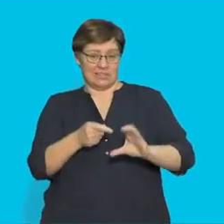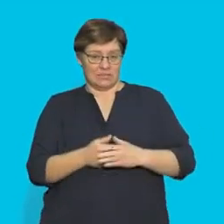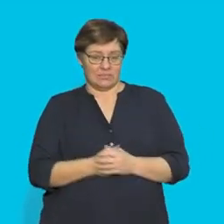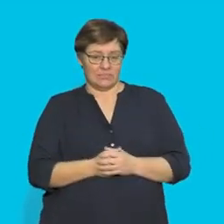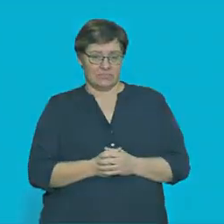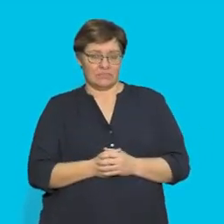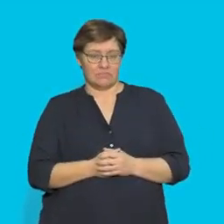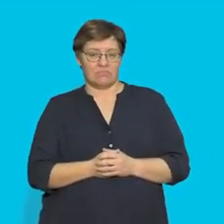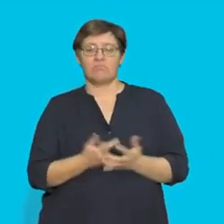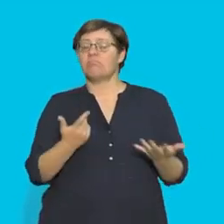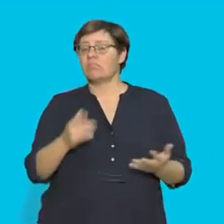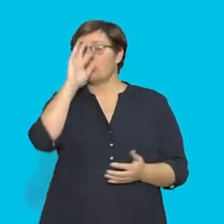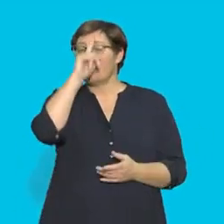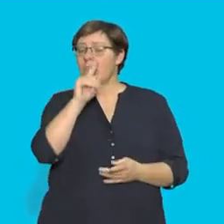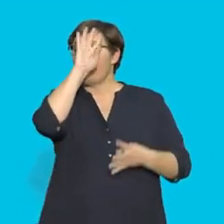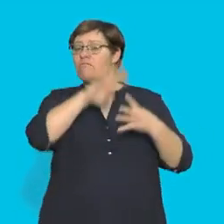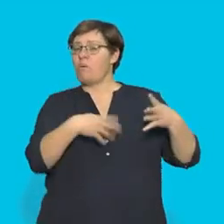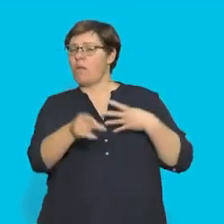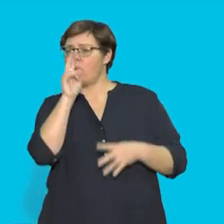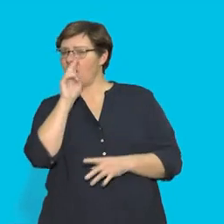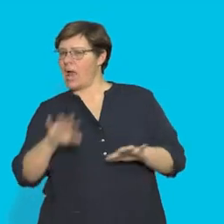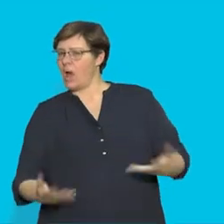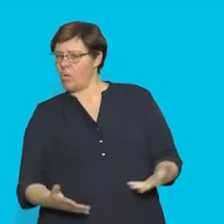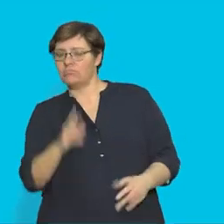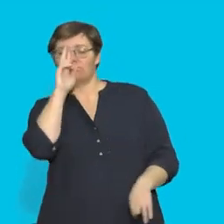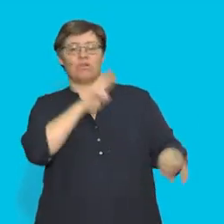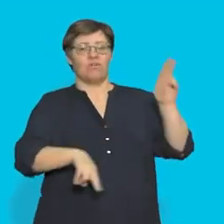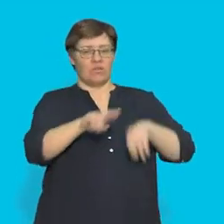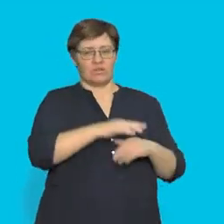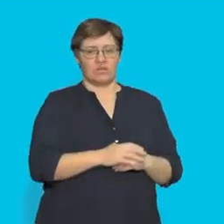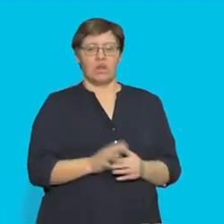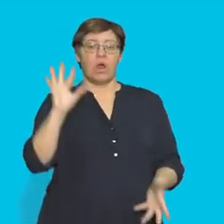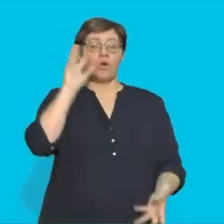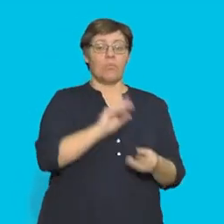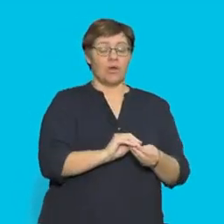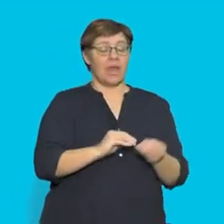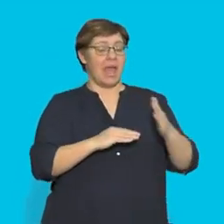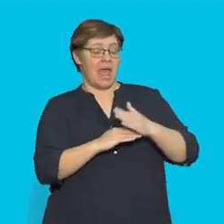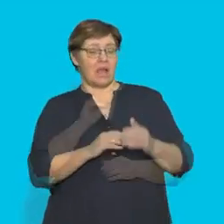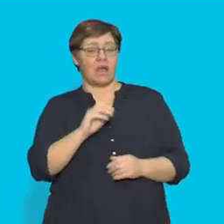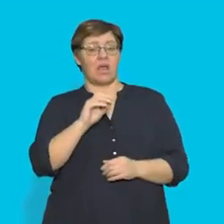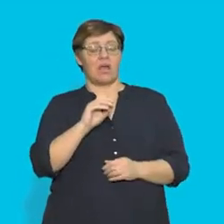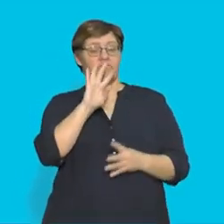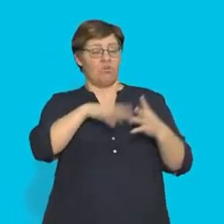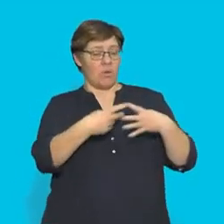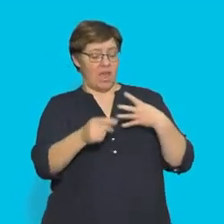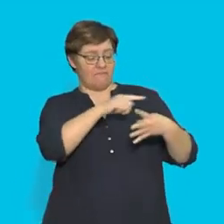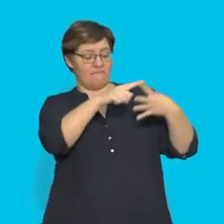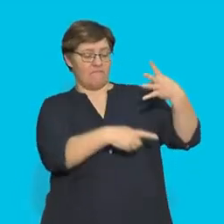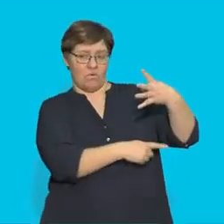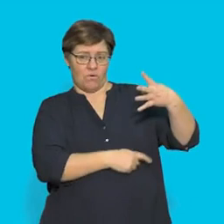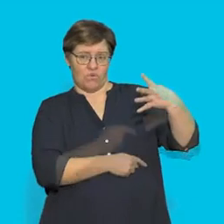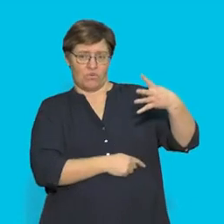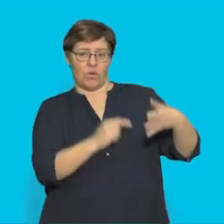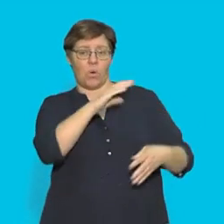double angle formulae. Can you remember what your formulae look like? Let's just revise. So the compound angle formulae, there